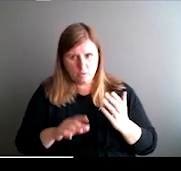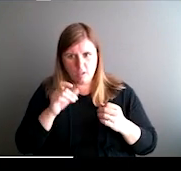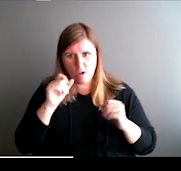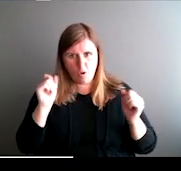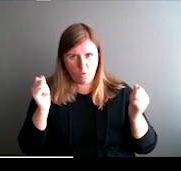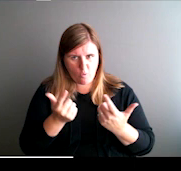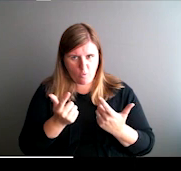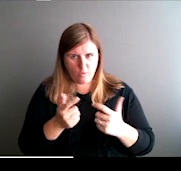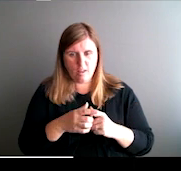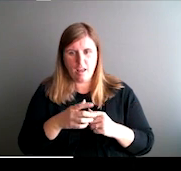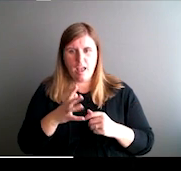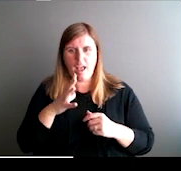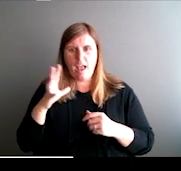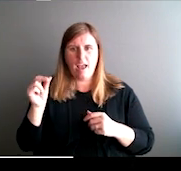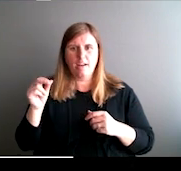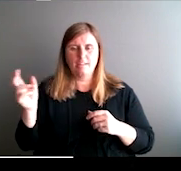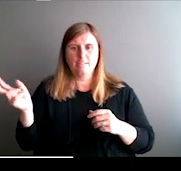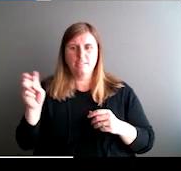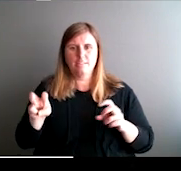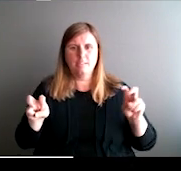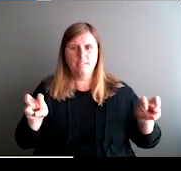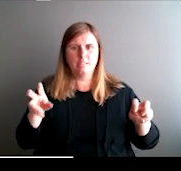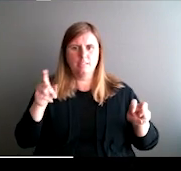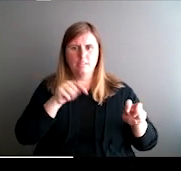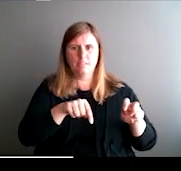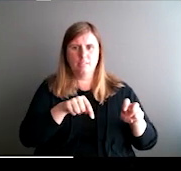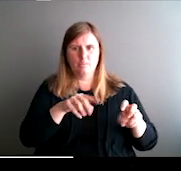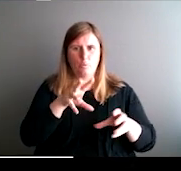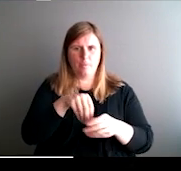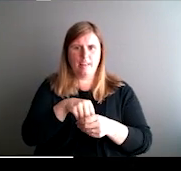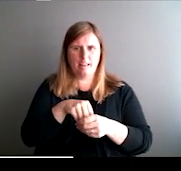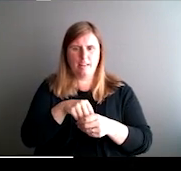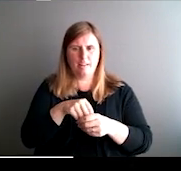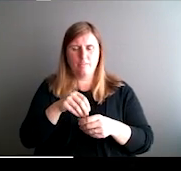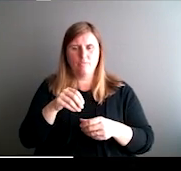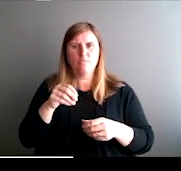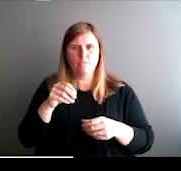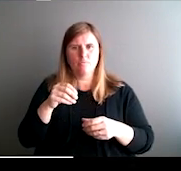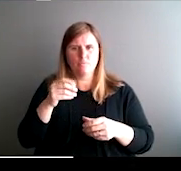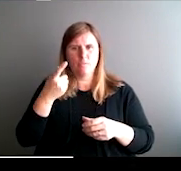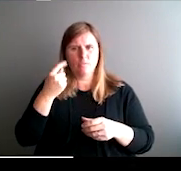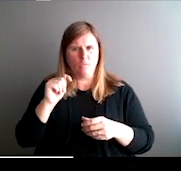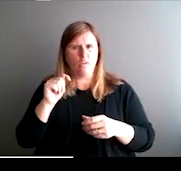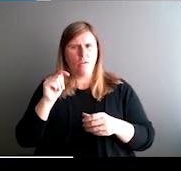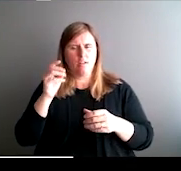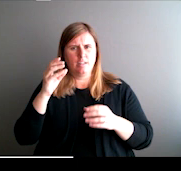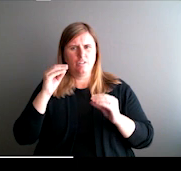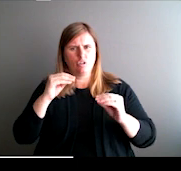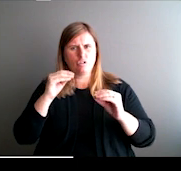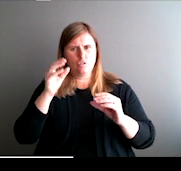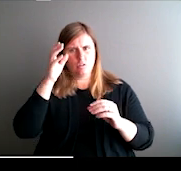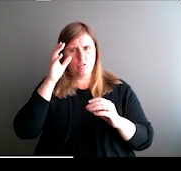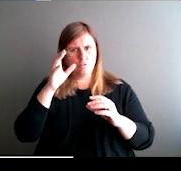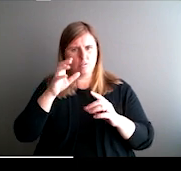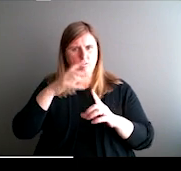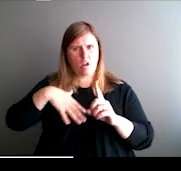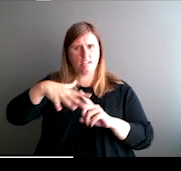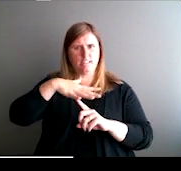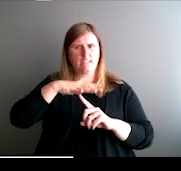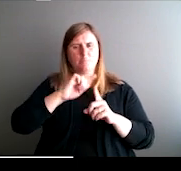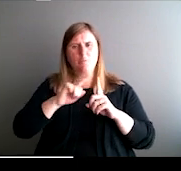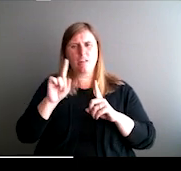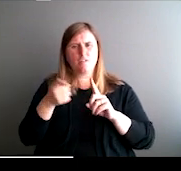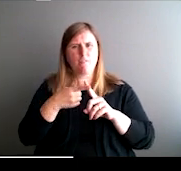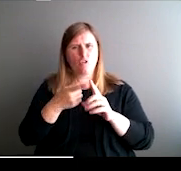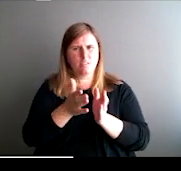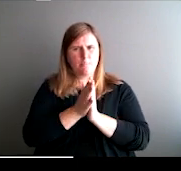all, and it's couched within this instructional sort of context but that's a first sort of demand that we can fade